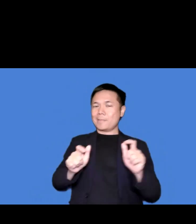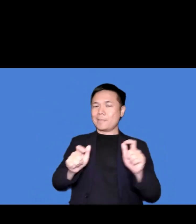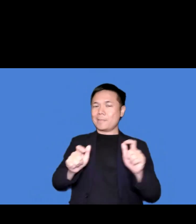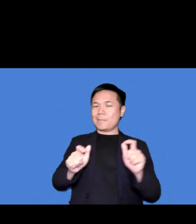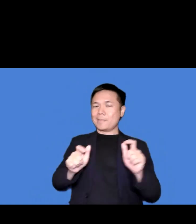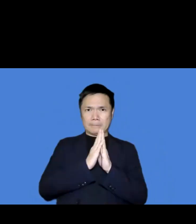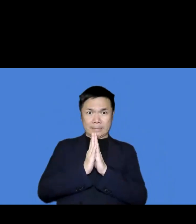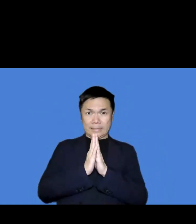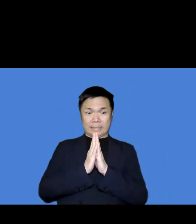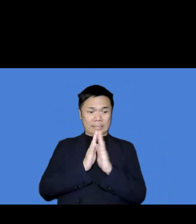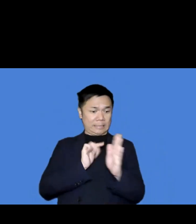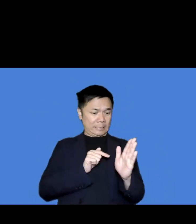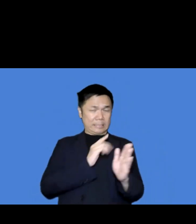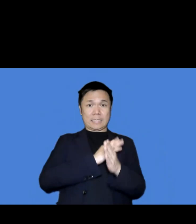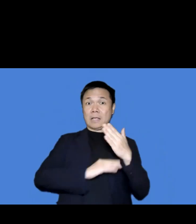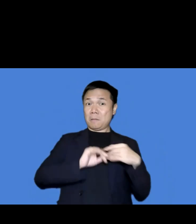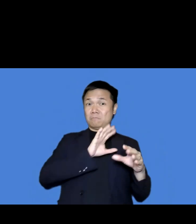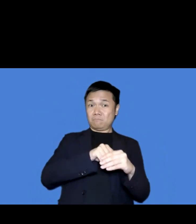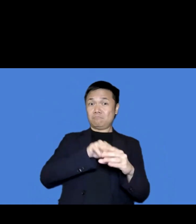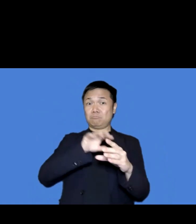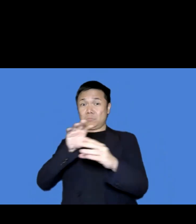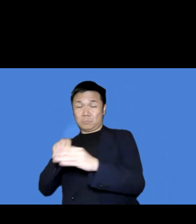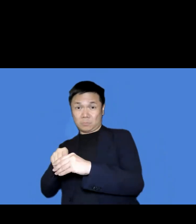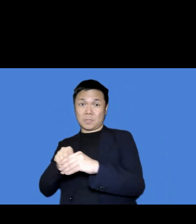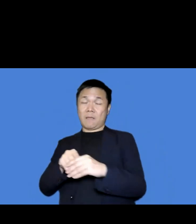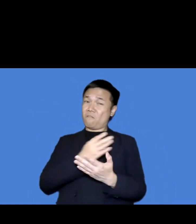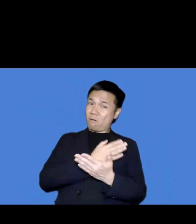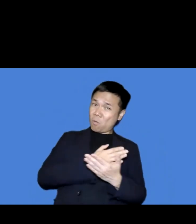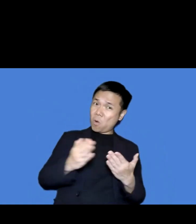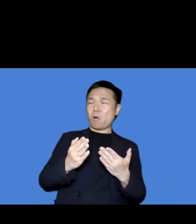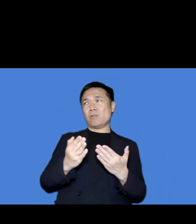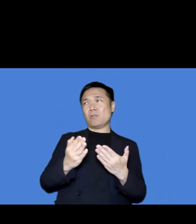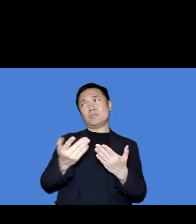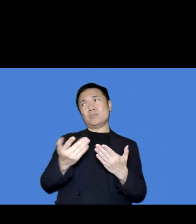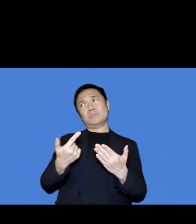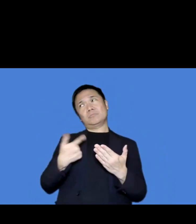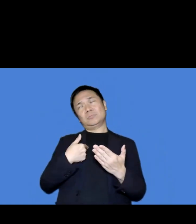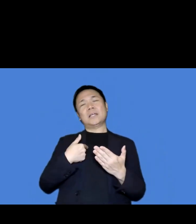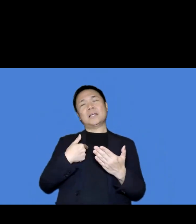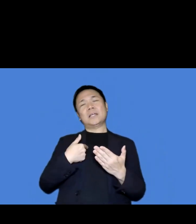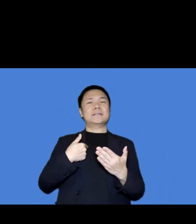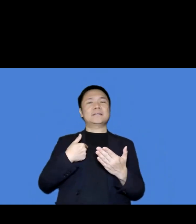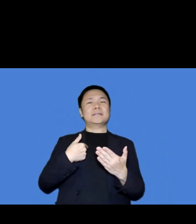disability inclusion in their all the service provider trainings, because